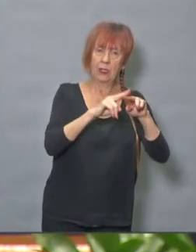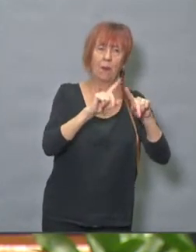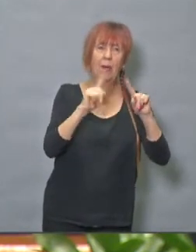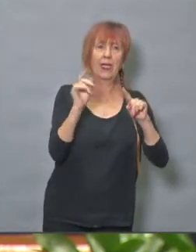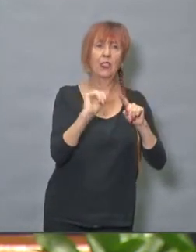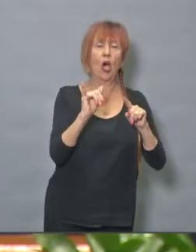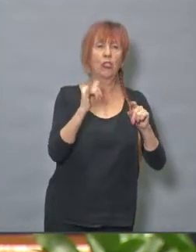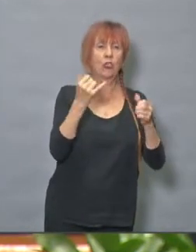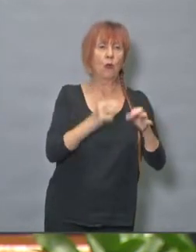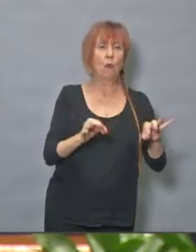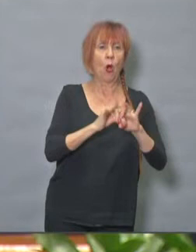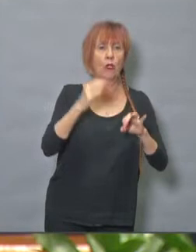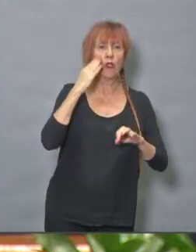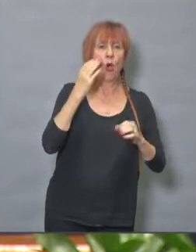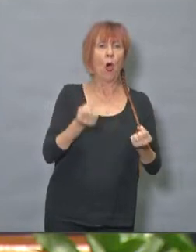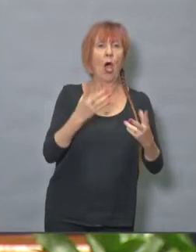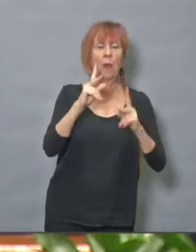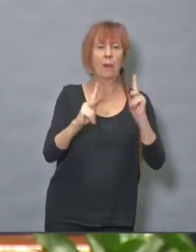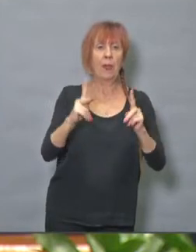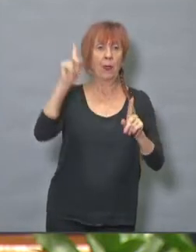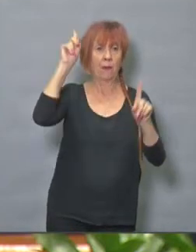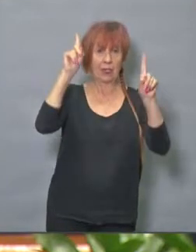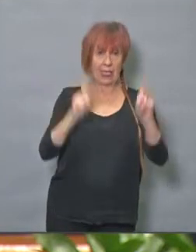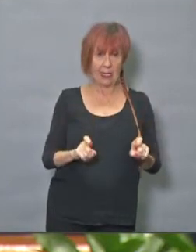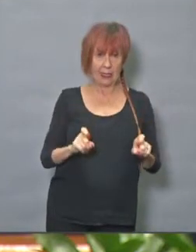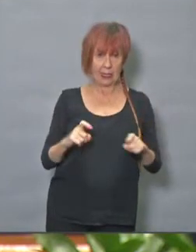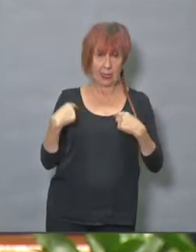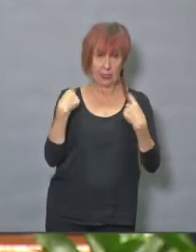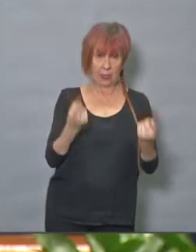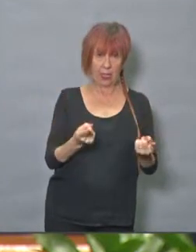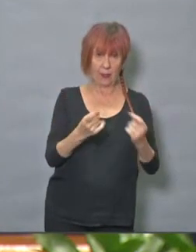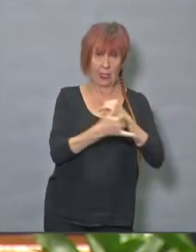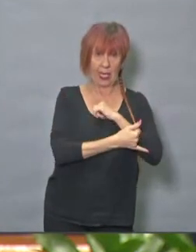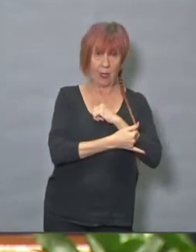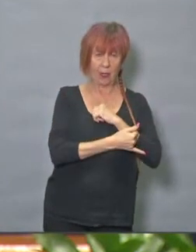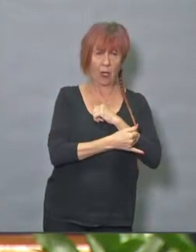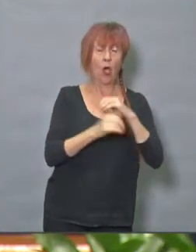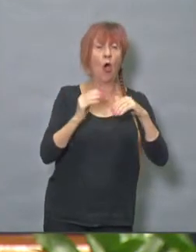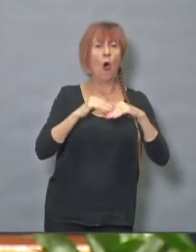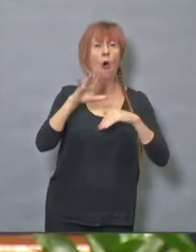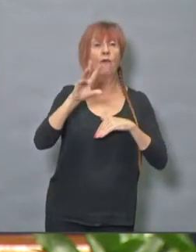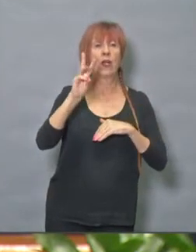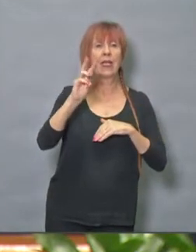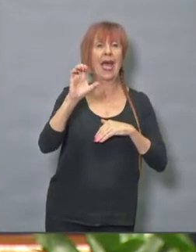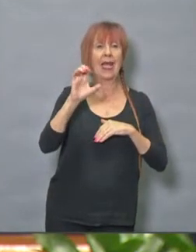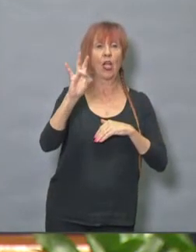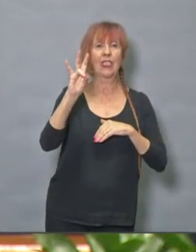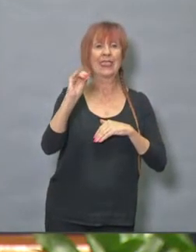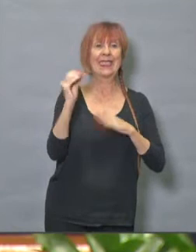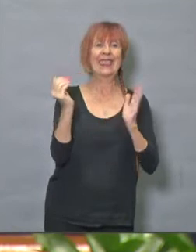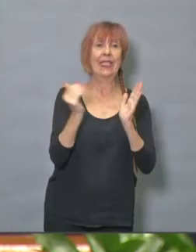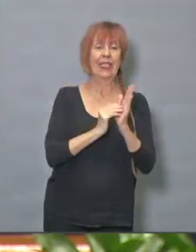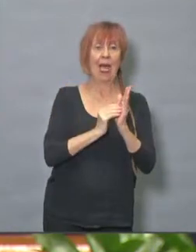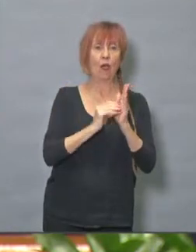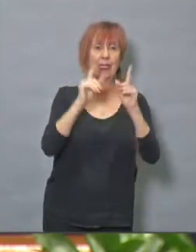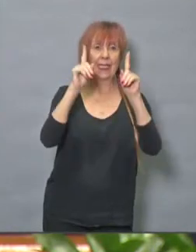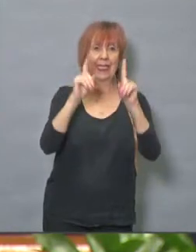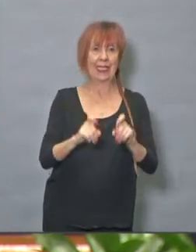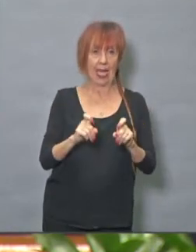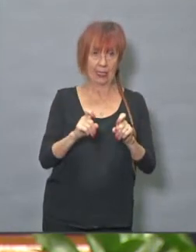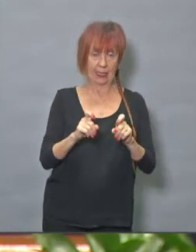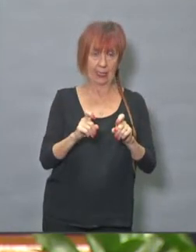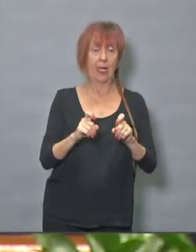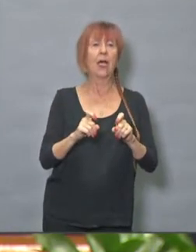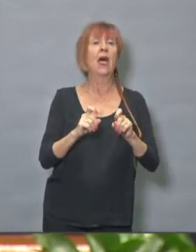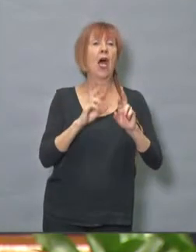been tested in our county. Over 960,000 COVID-19 test results for individuals have been reported to